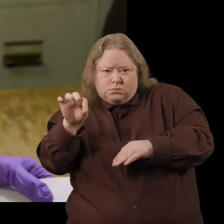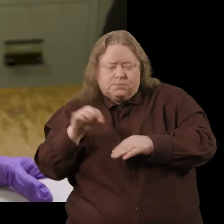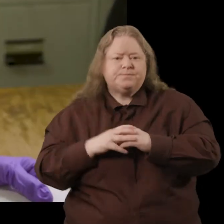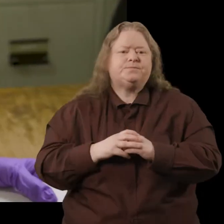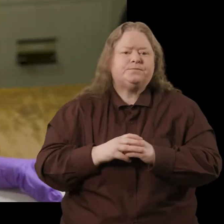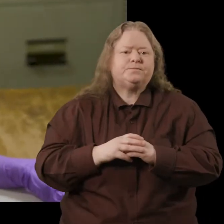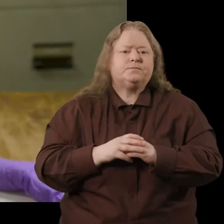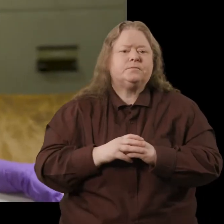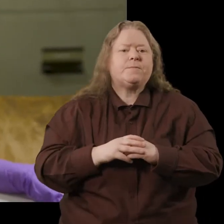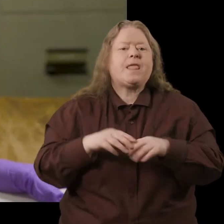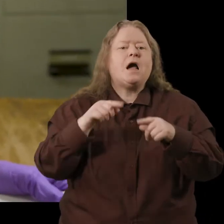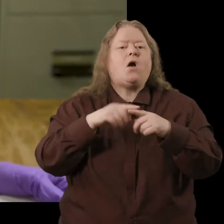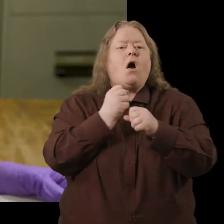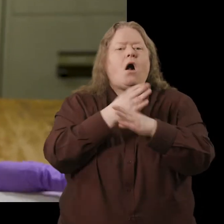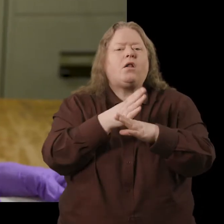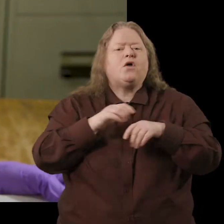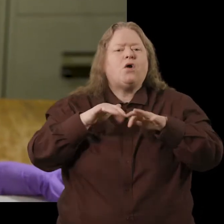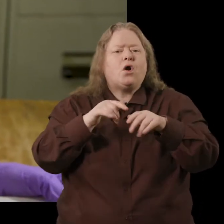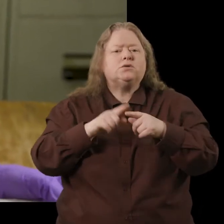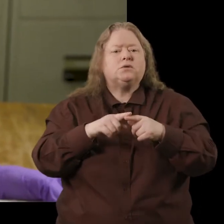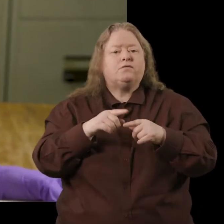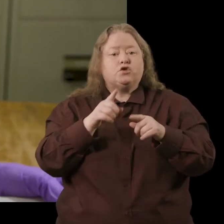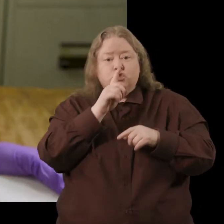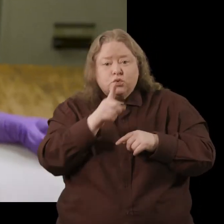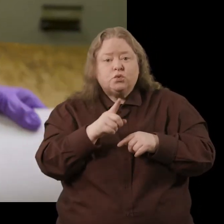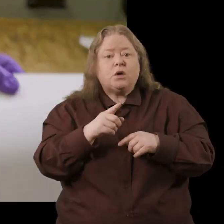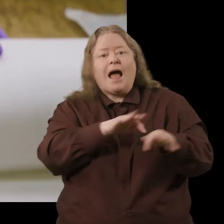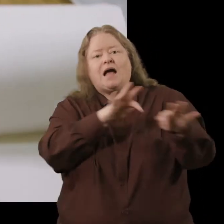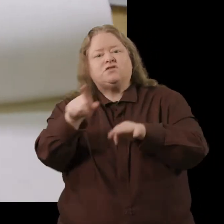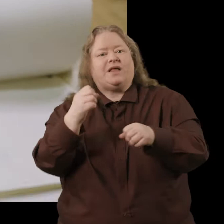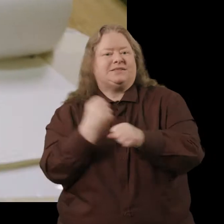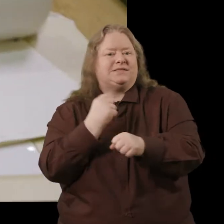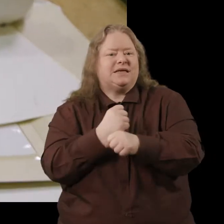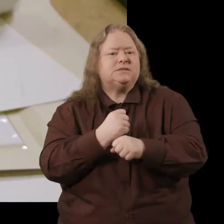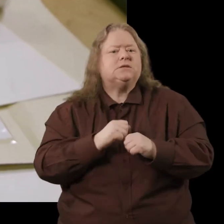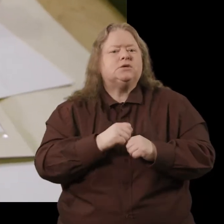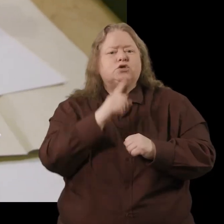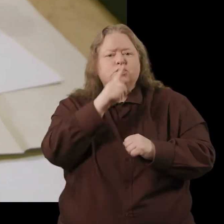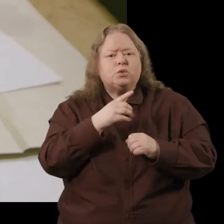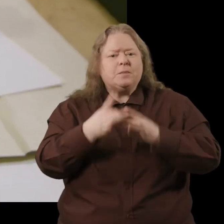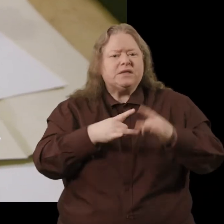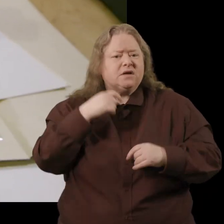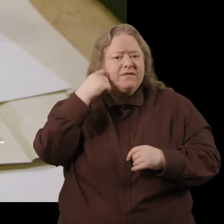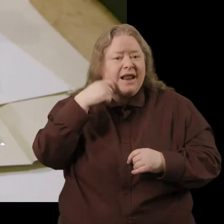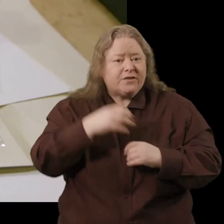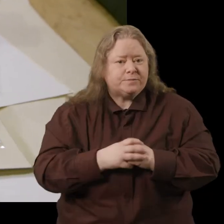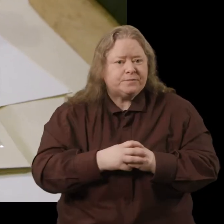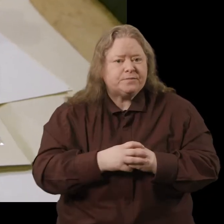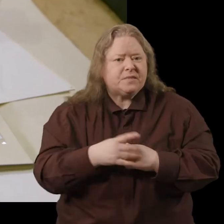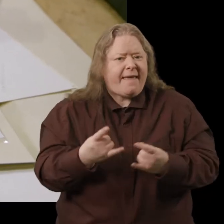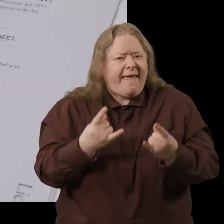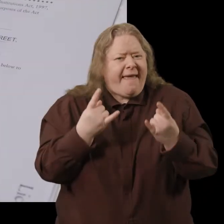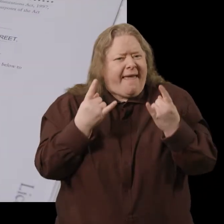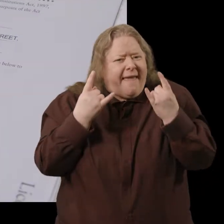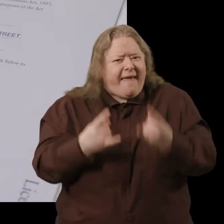and also all the records then of the shoe after that date. The shoe is made of leather, it's